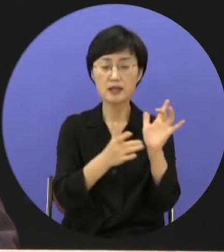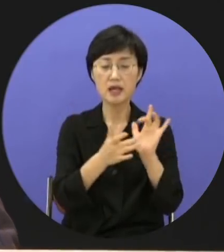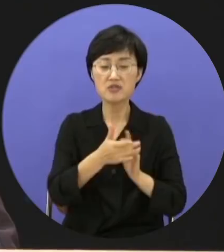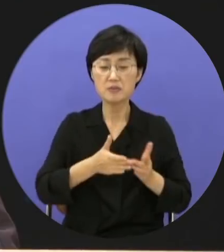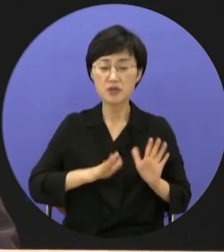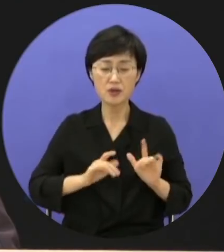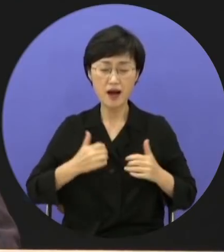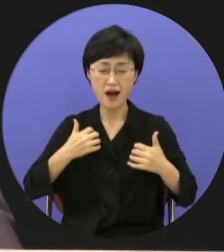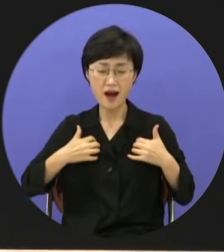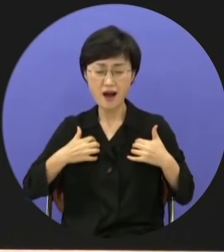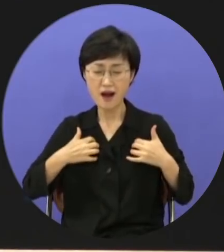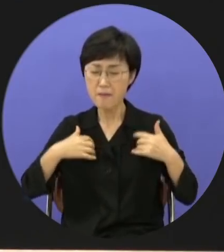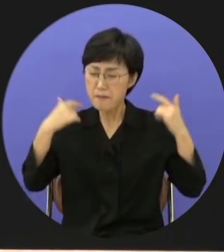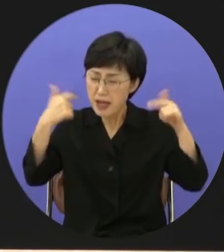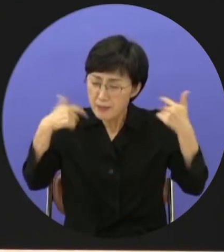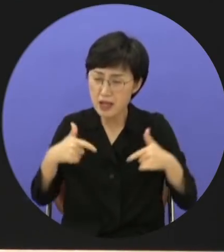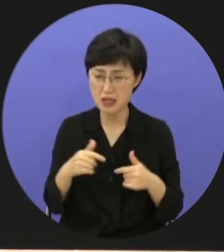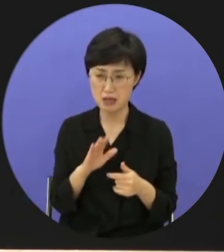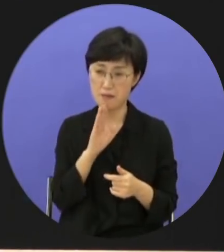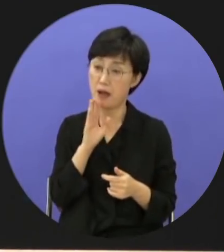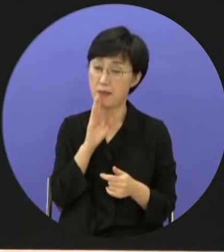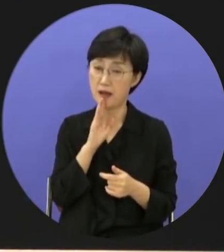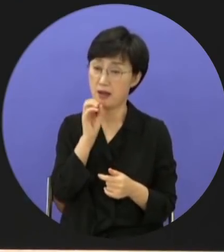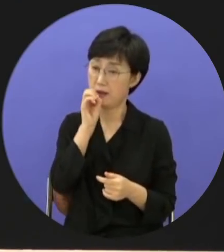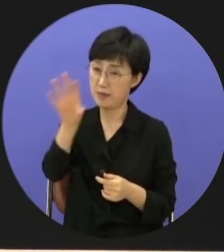of the year are the day of Christ.